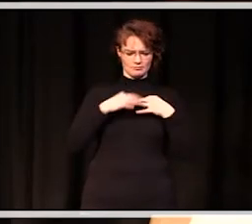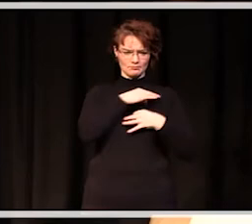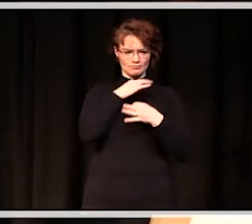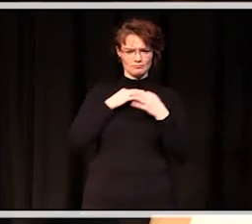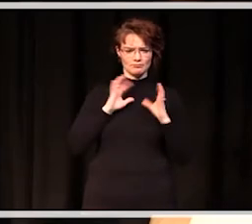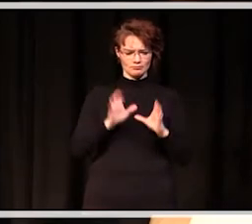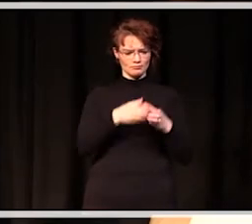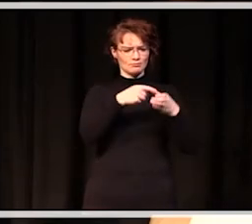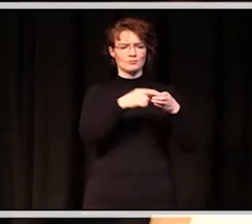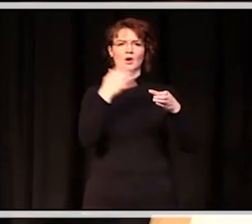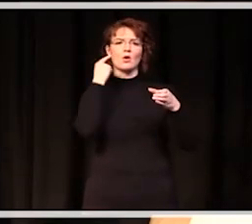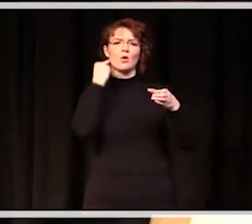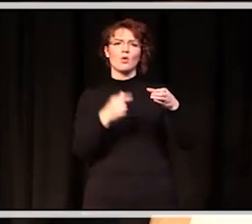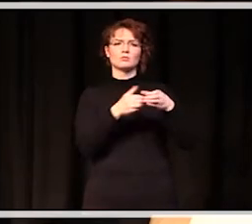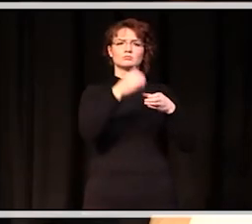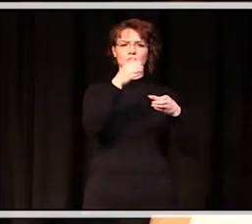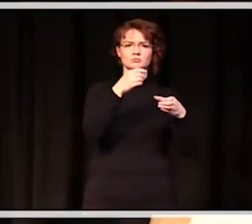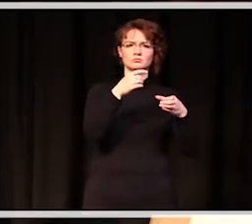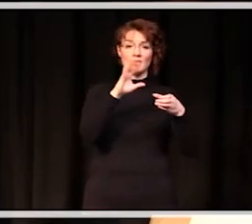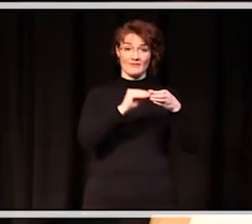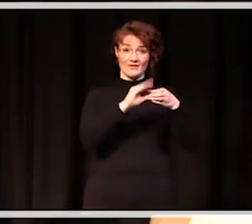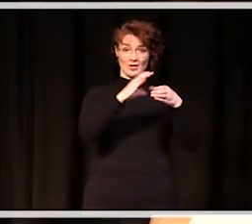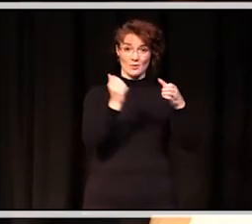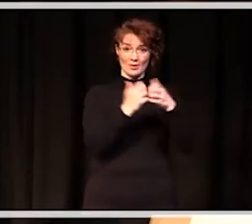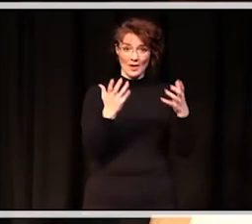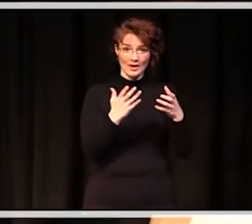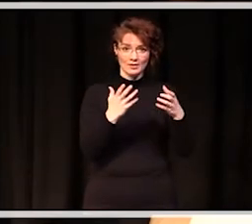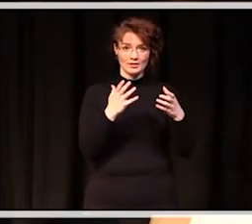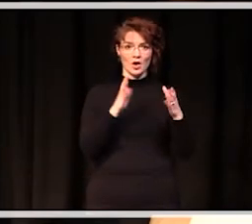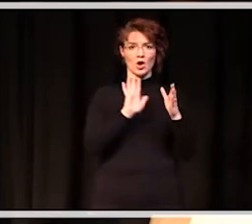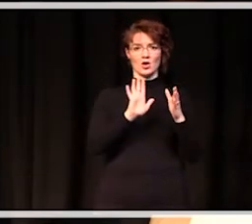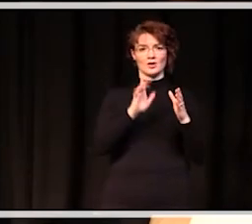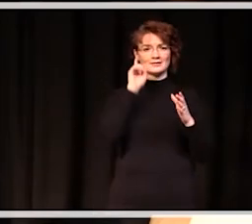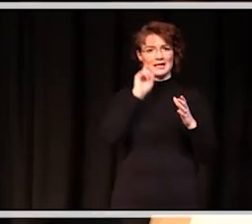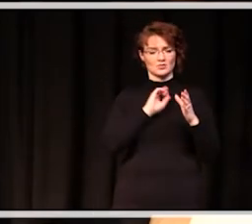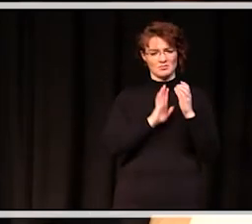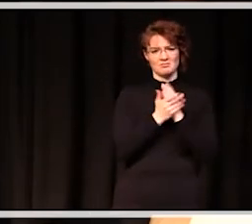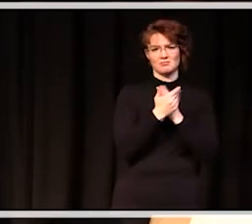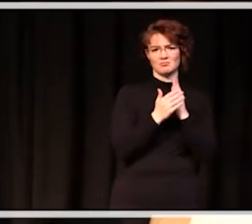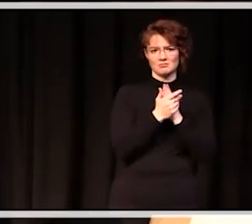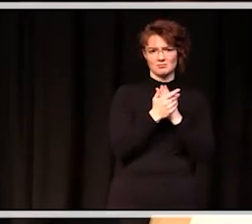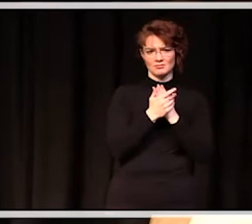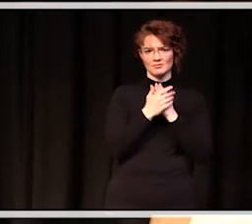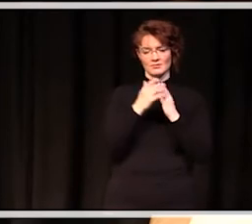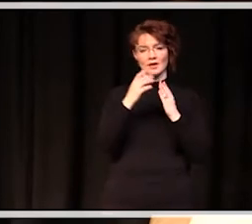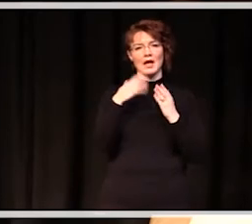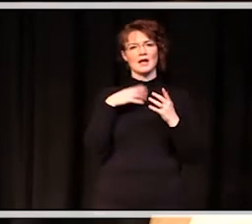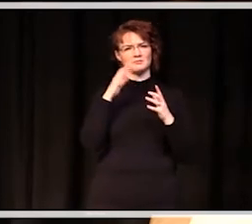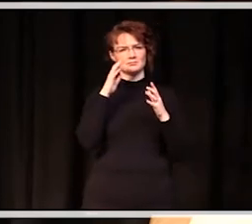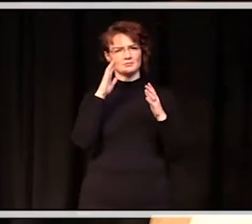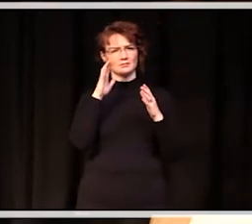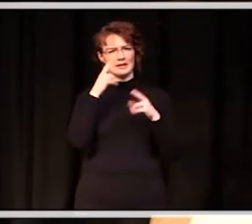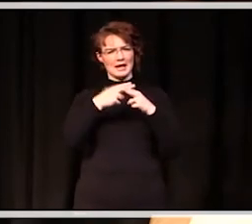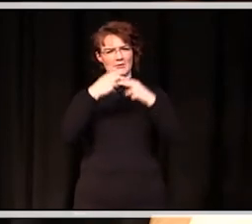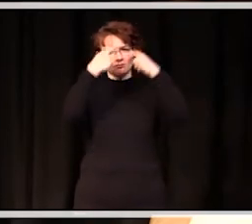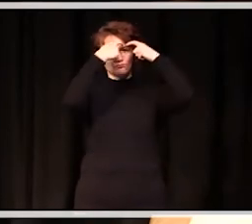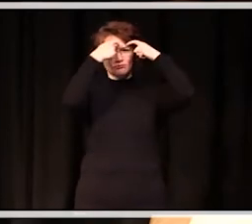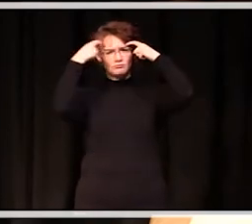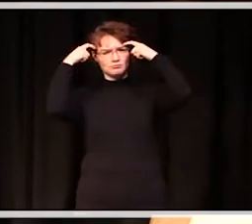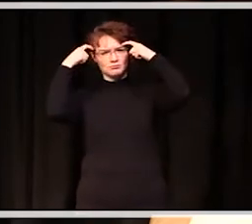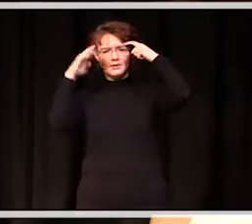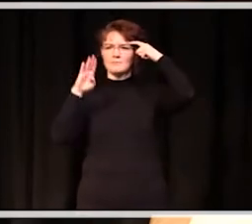and the impurities of her immorality. A mysterious name was written on her forehead, Babylon the